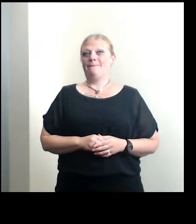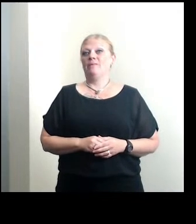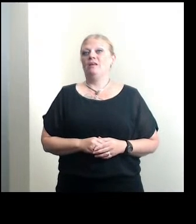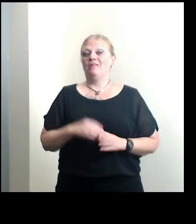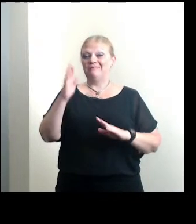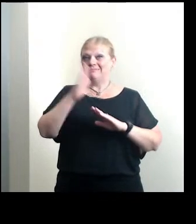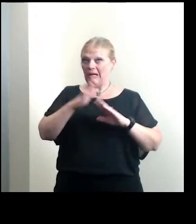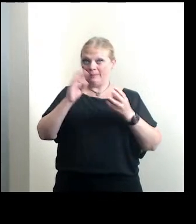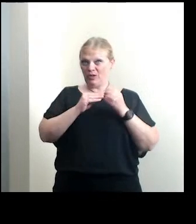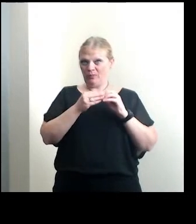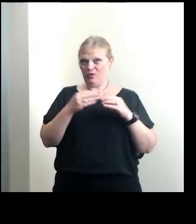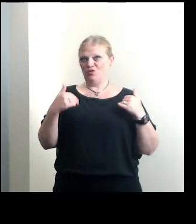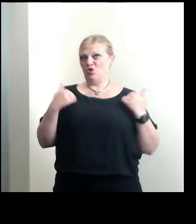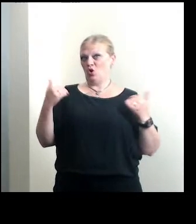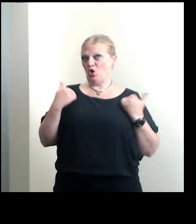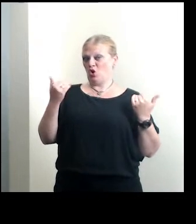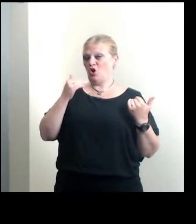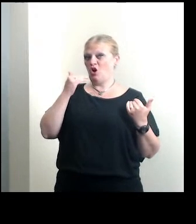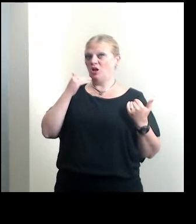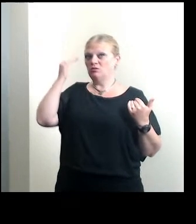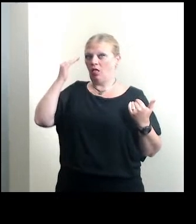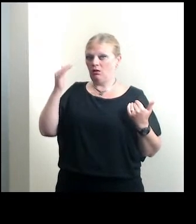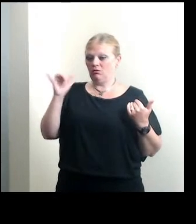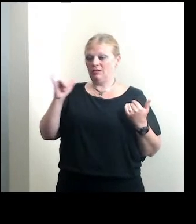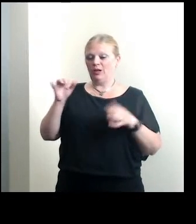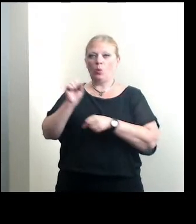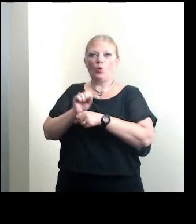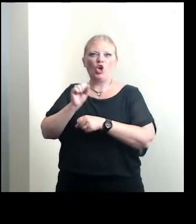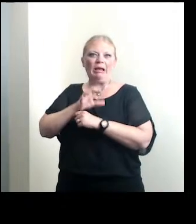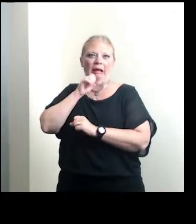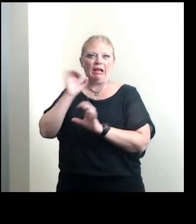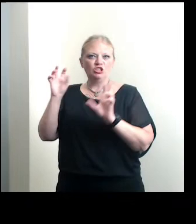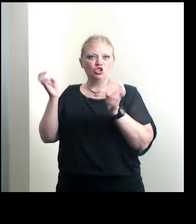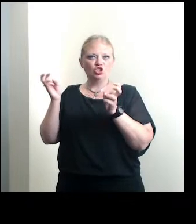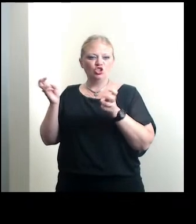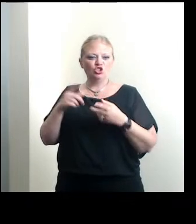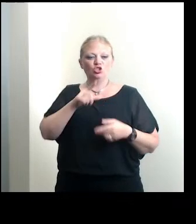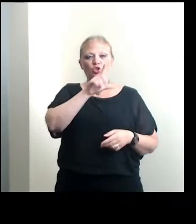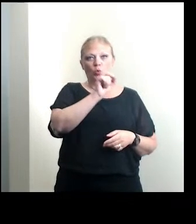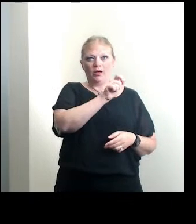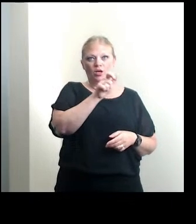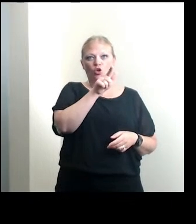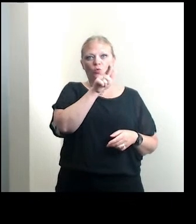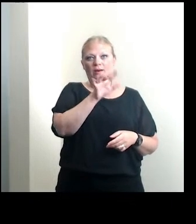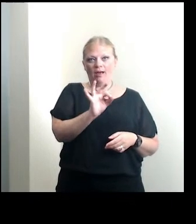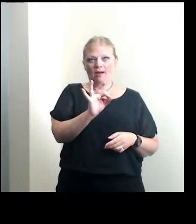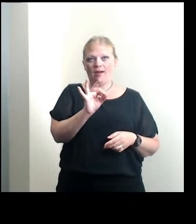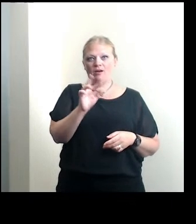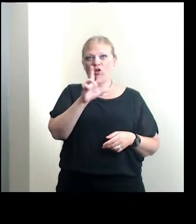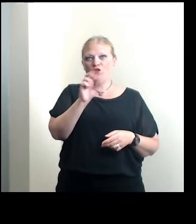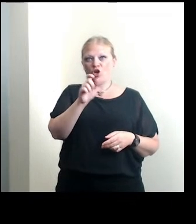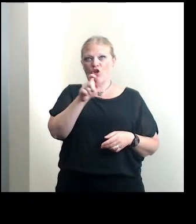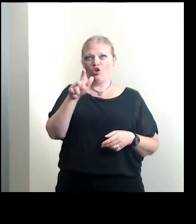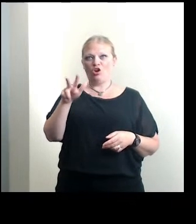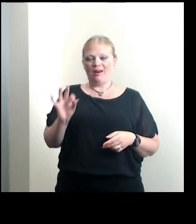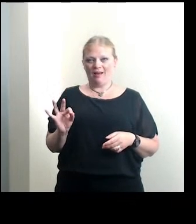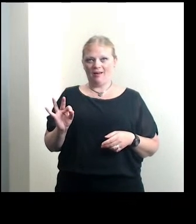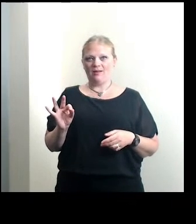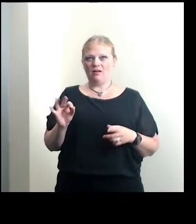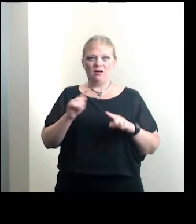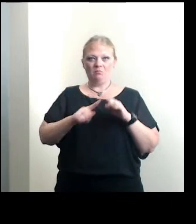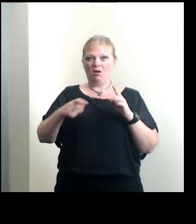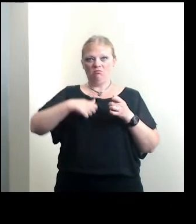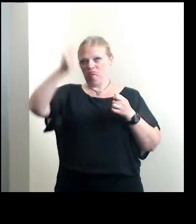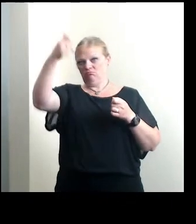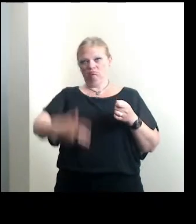are in the younger adult, including working age category, 20 to 29, 30 to 39, but we do have cases across the